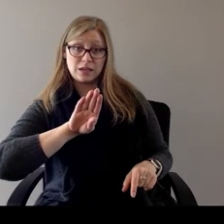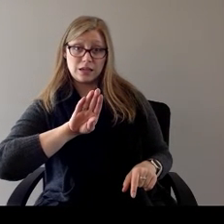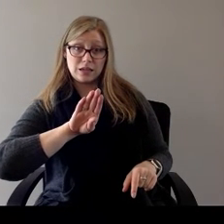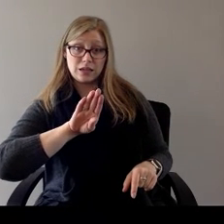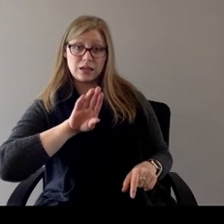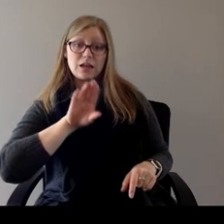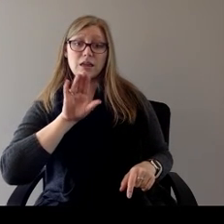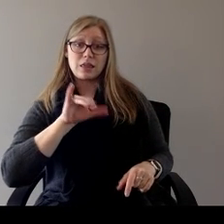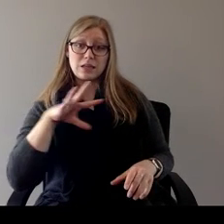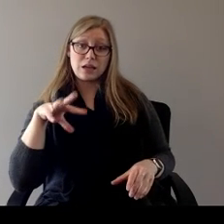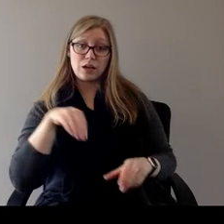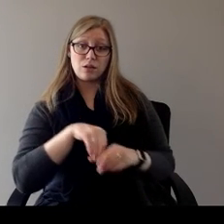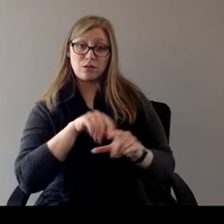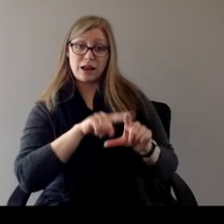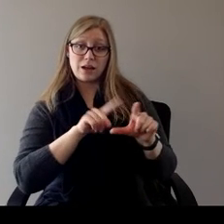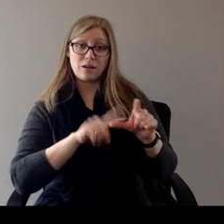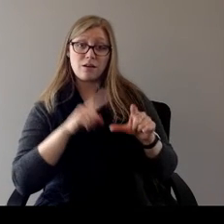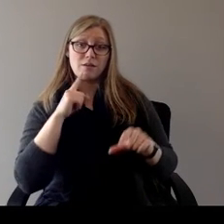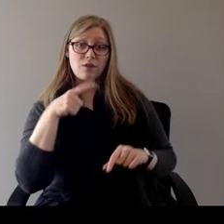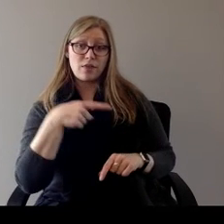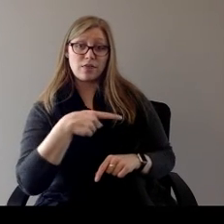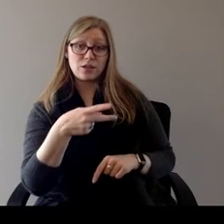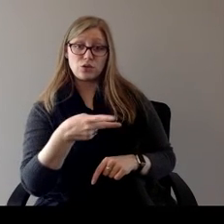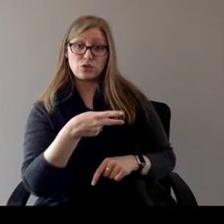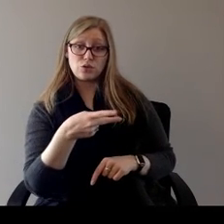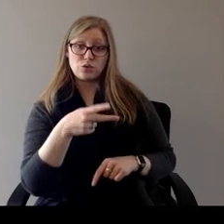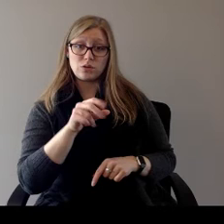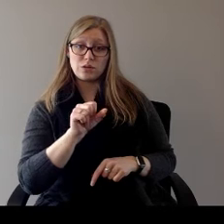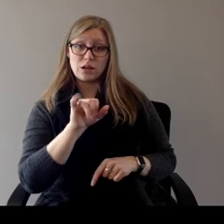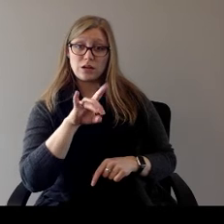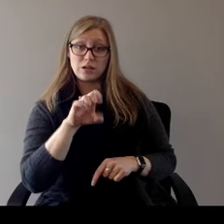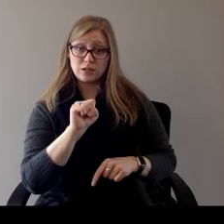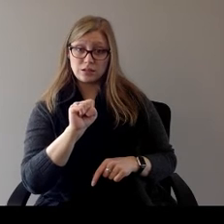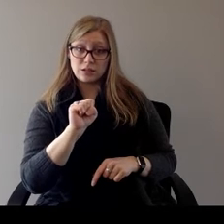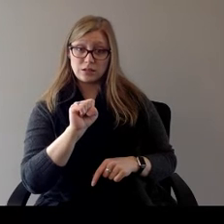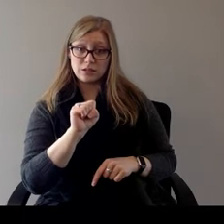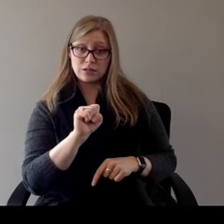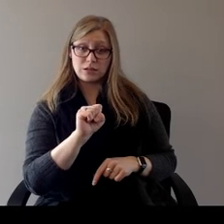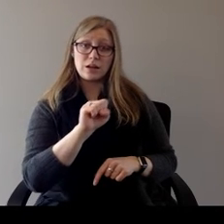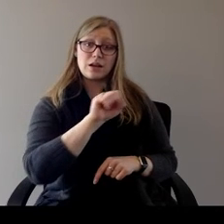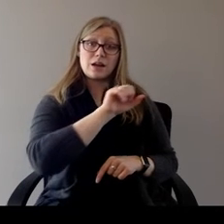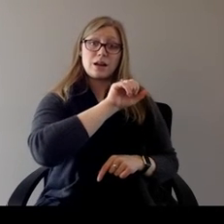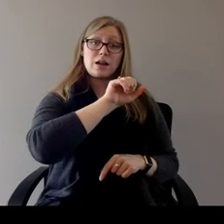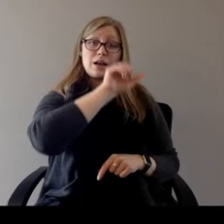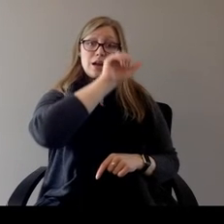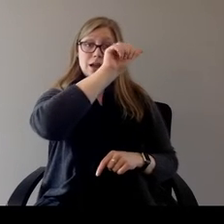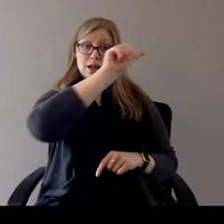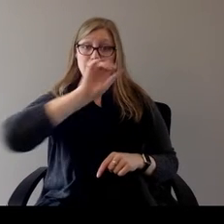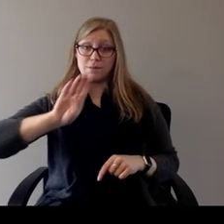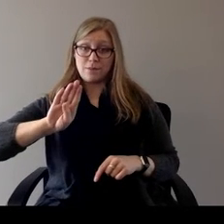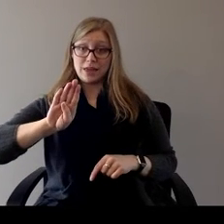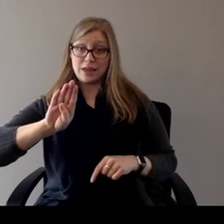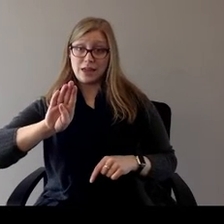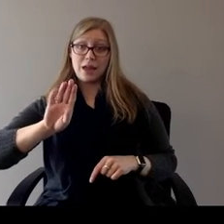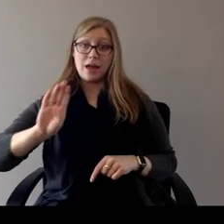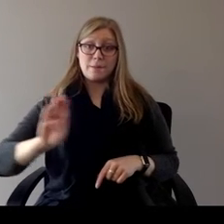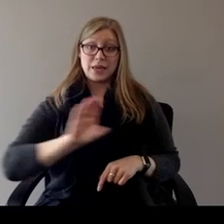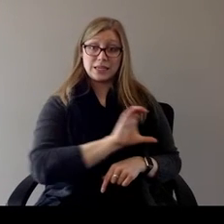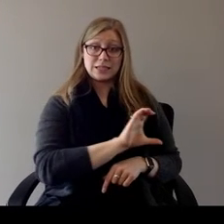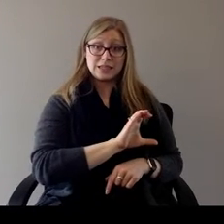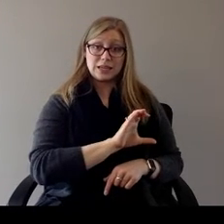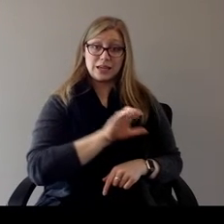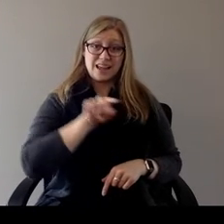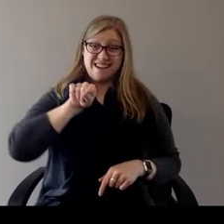two sides, side AB and side BC. So the included angle is the